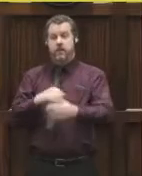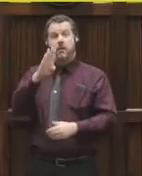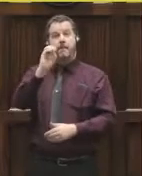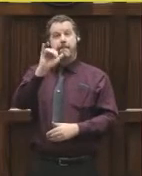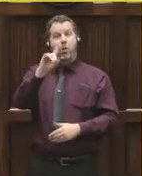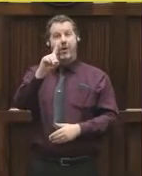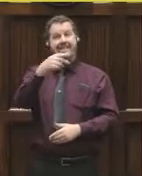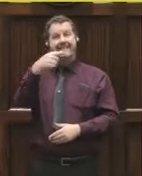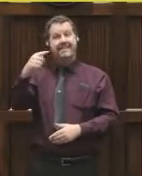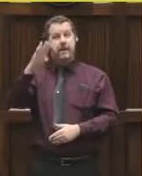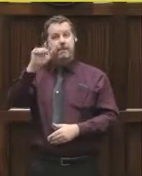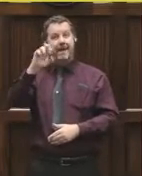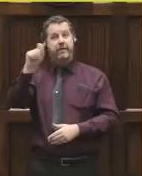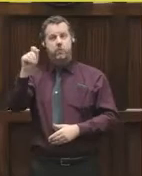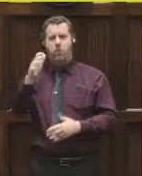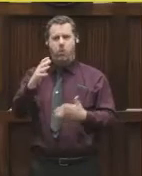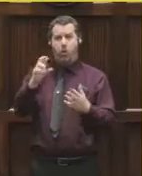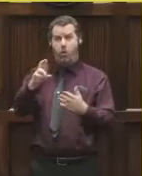Coppinger, is it? Deputy Coppinger.